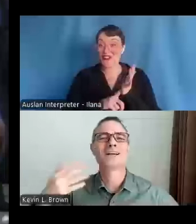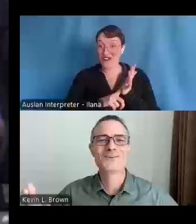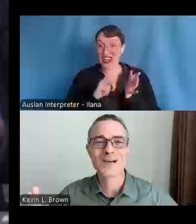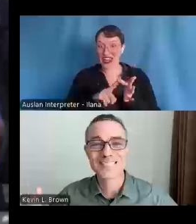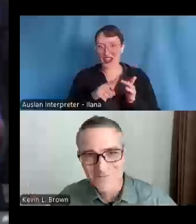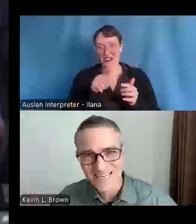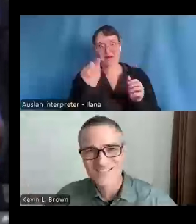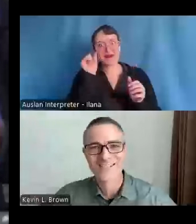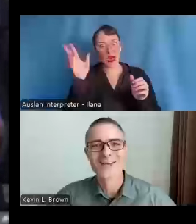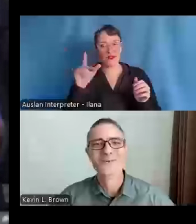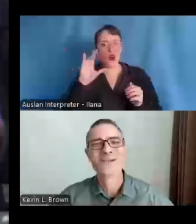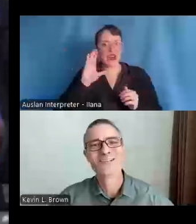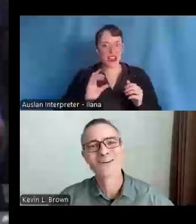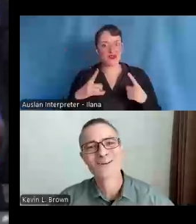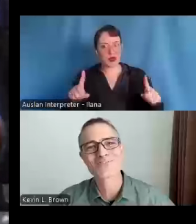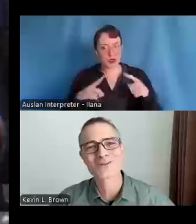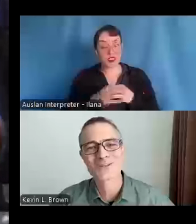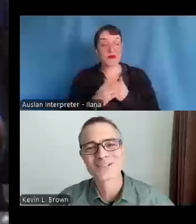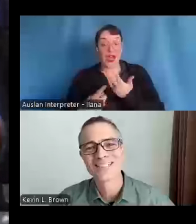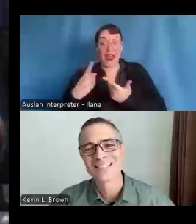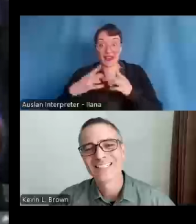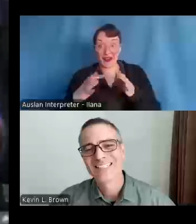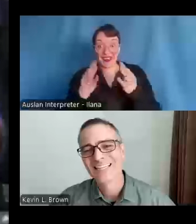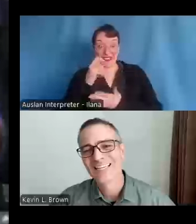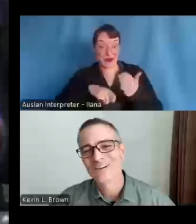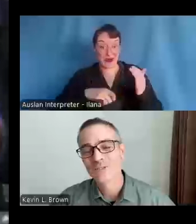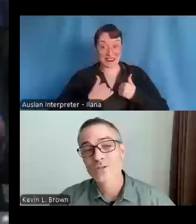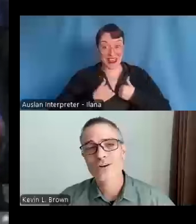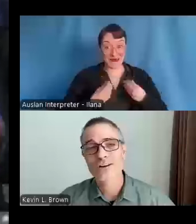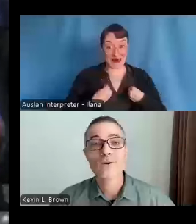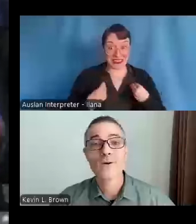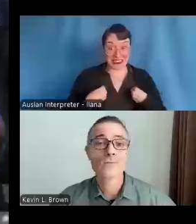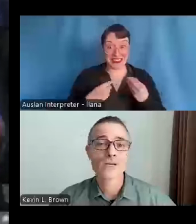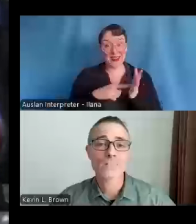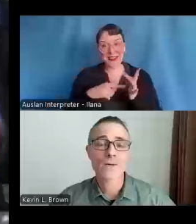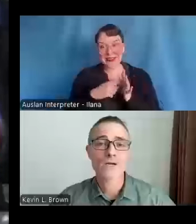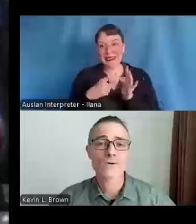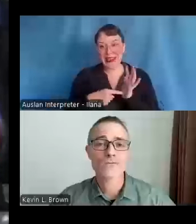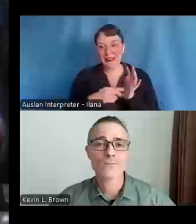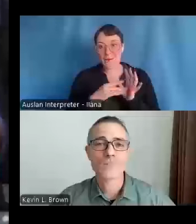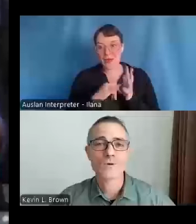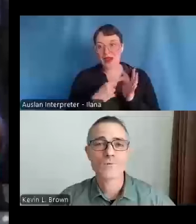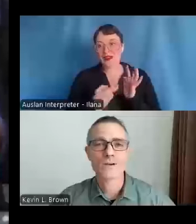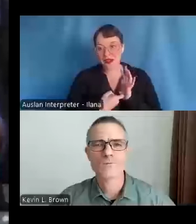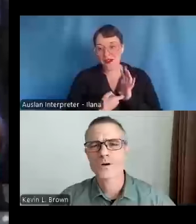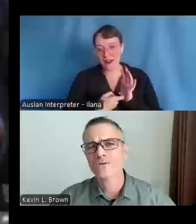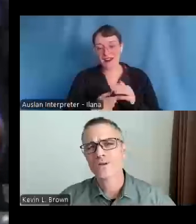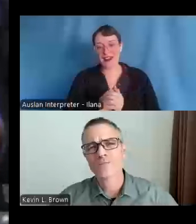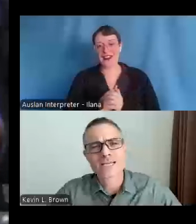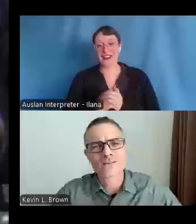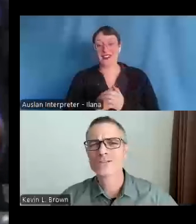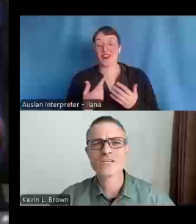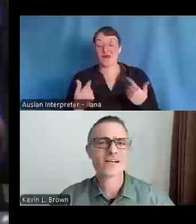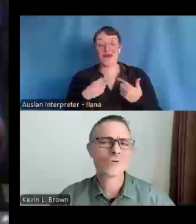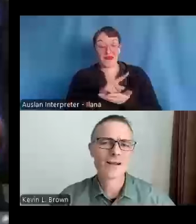up being owned by Ticketmaster, another major arts producer. And then also started my own company with a few people, and we worked with